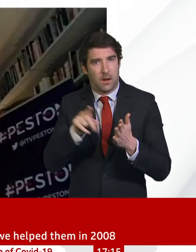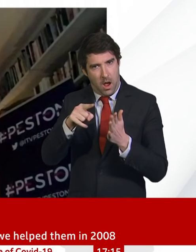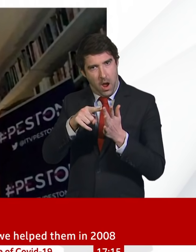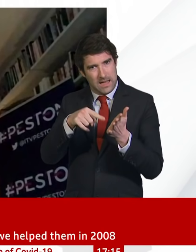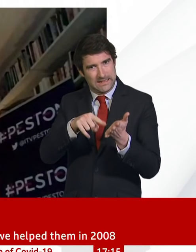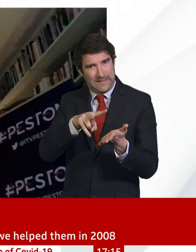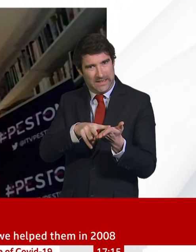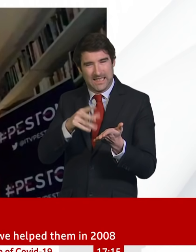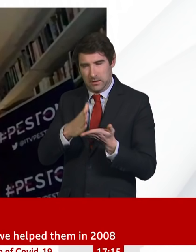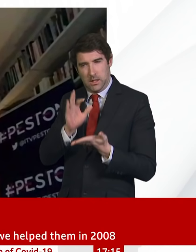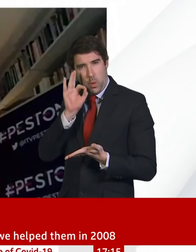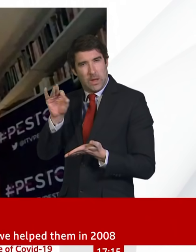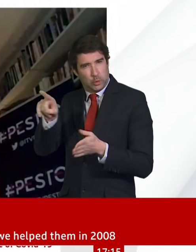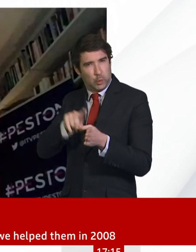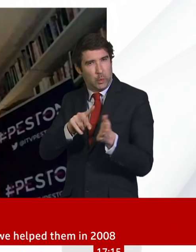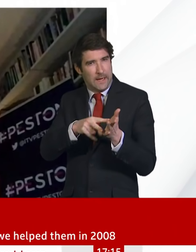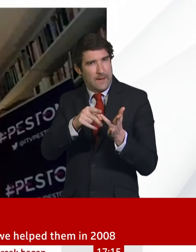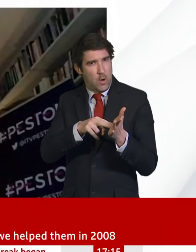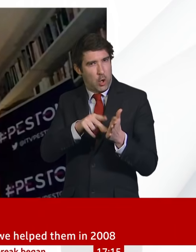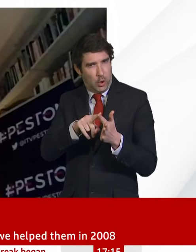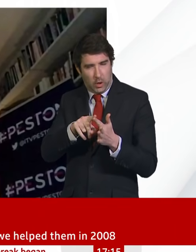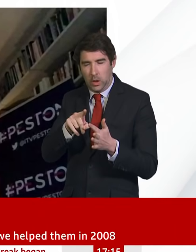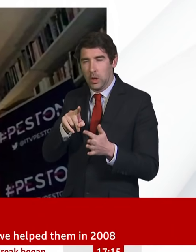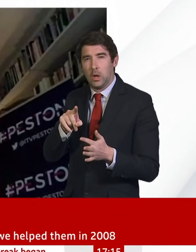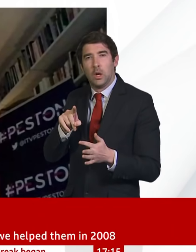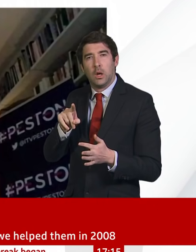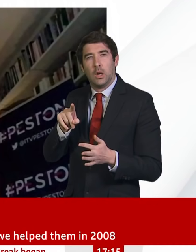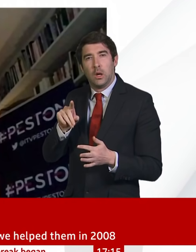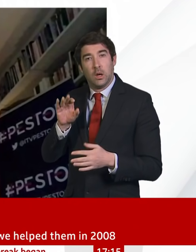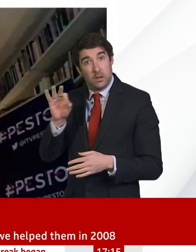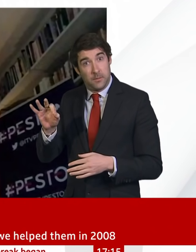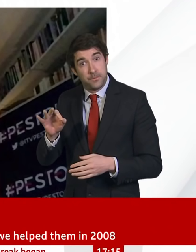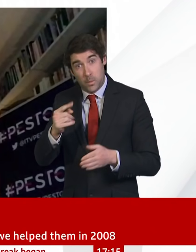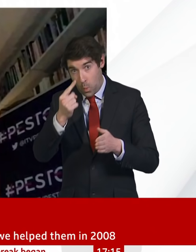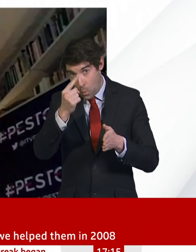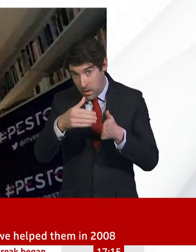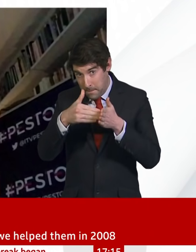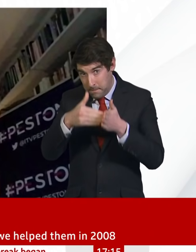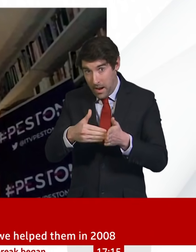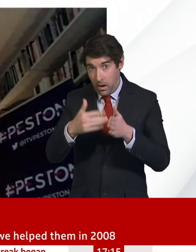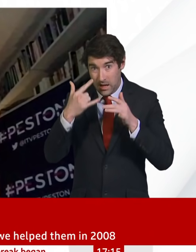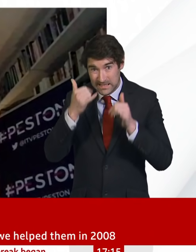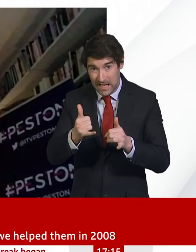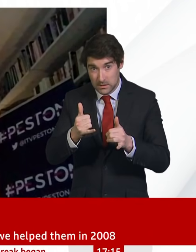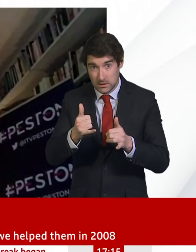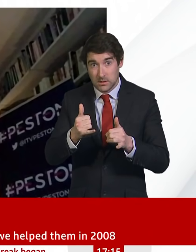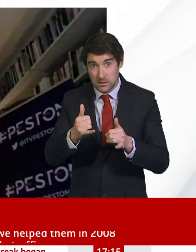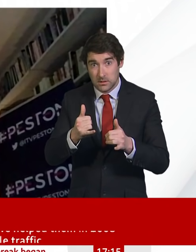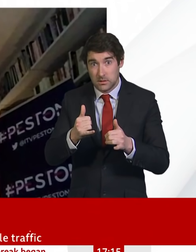Doyle. Yvonne, I reported this afternoon that 1 million antibody tests